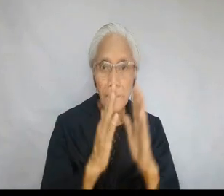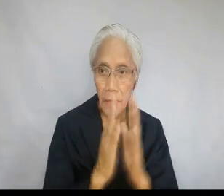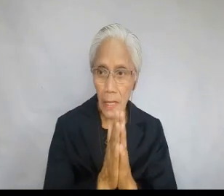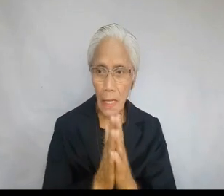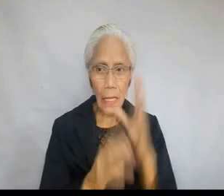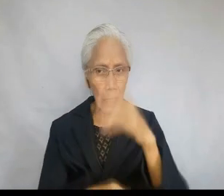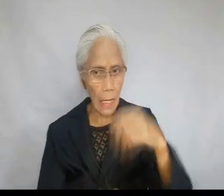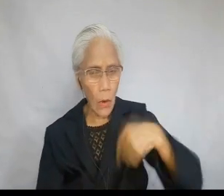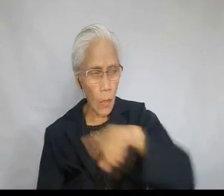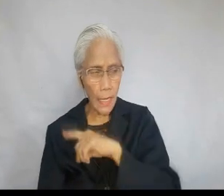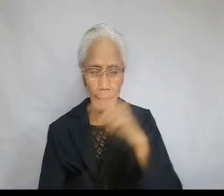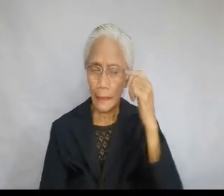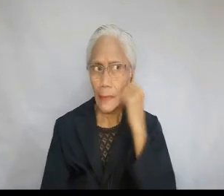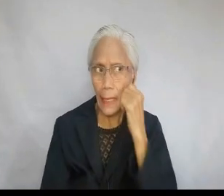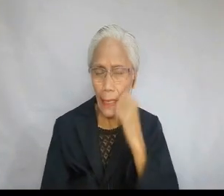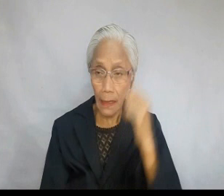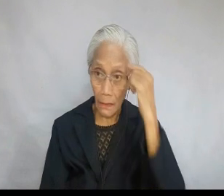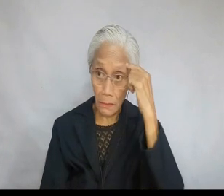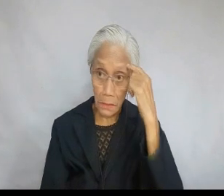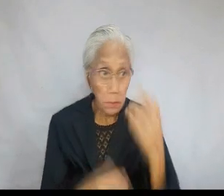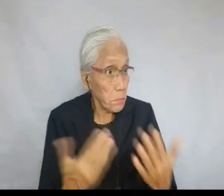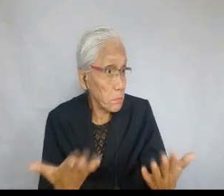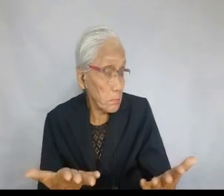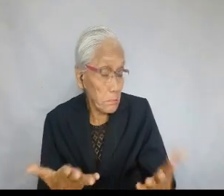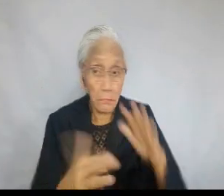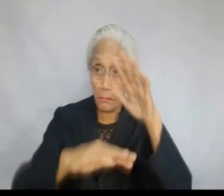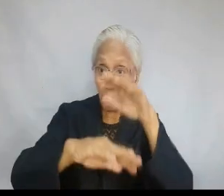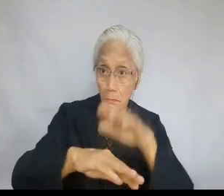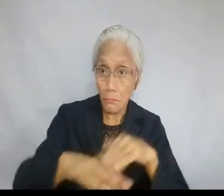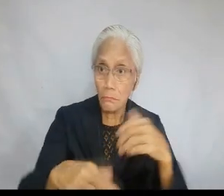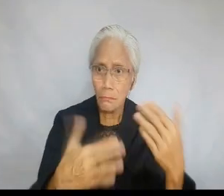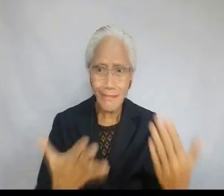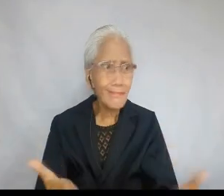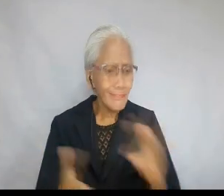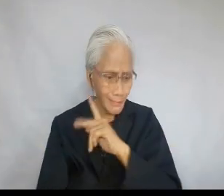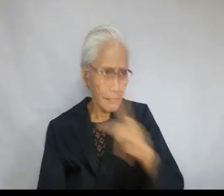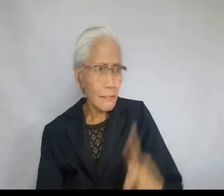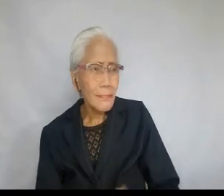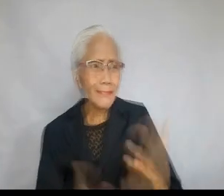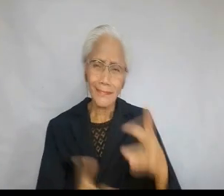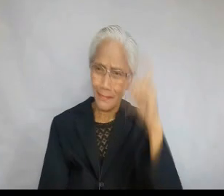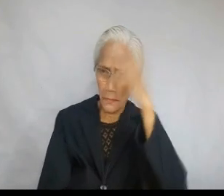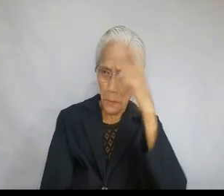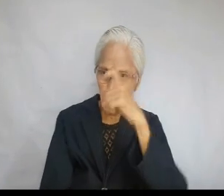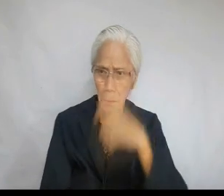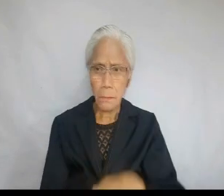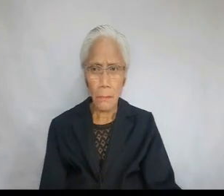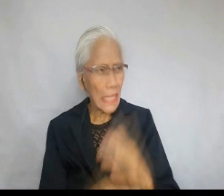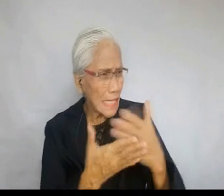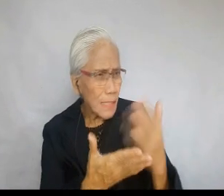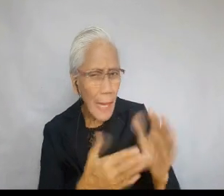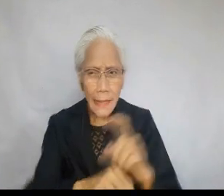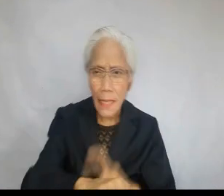and in our daily thoughts. Being called to kingship is being intelligent. Please spend some